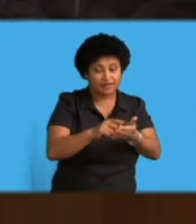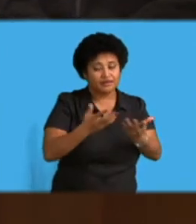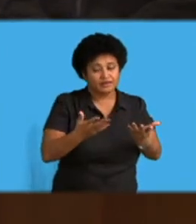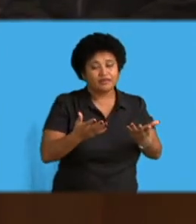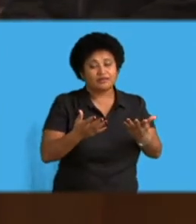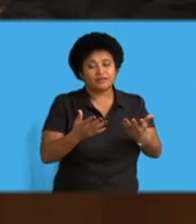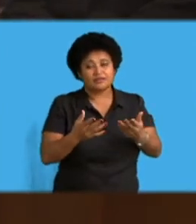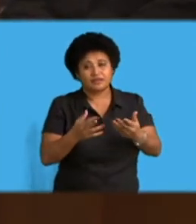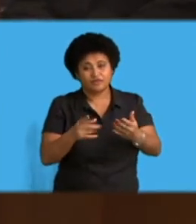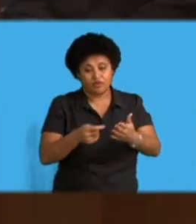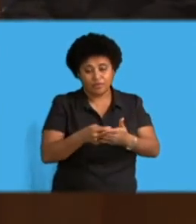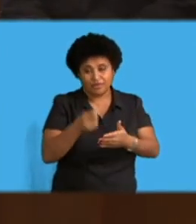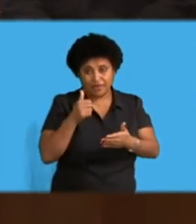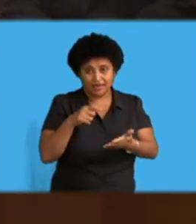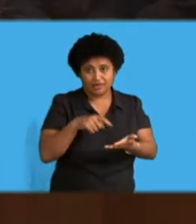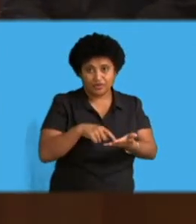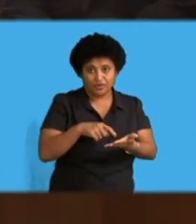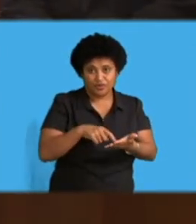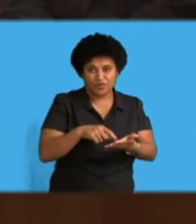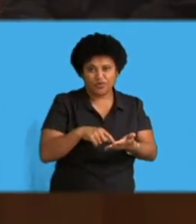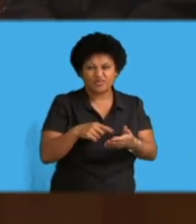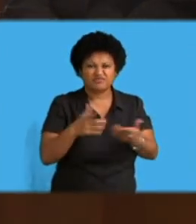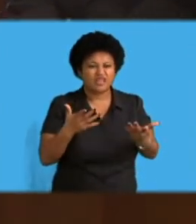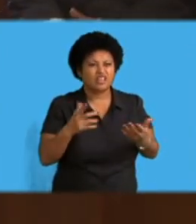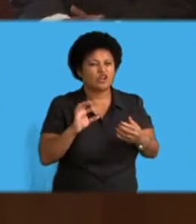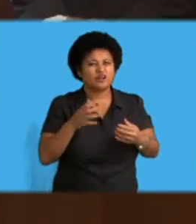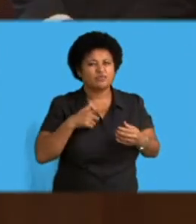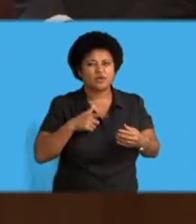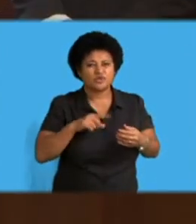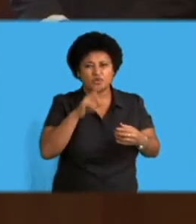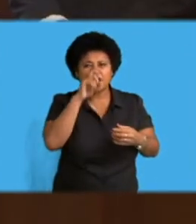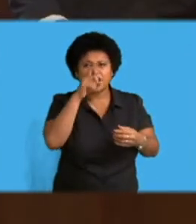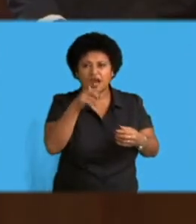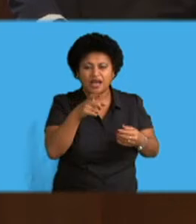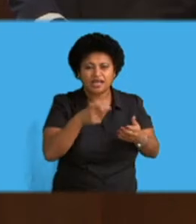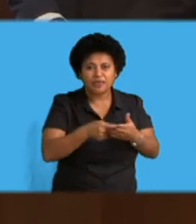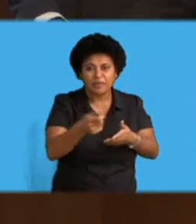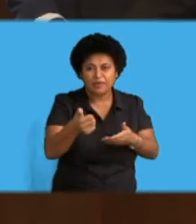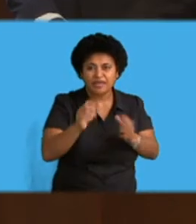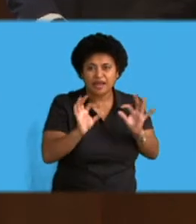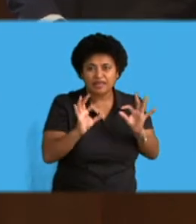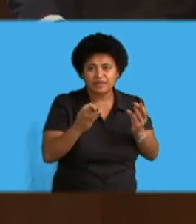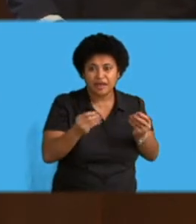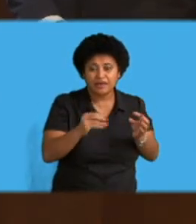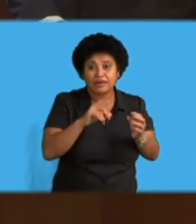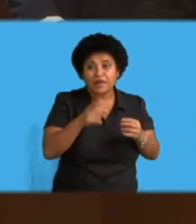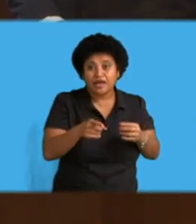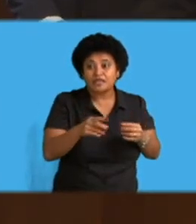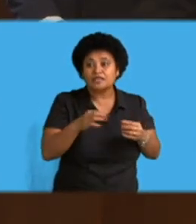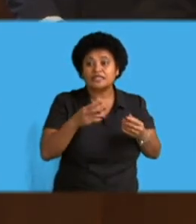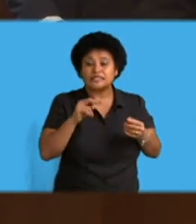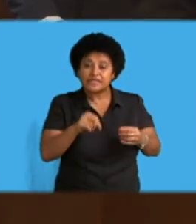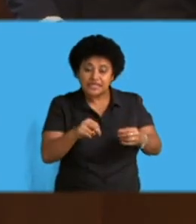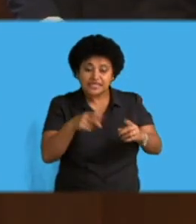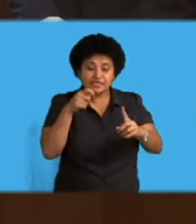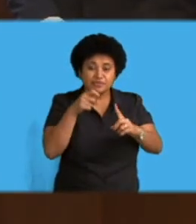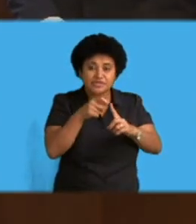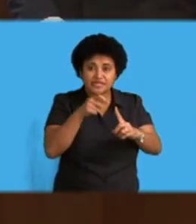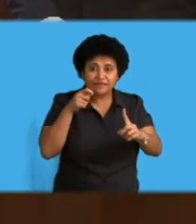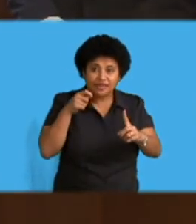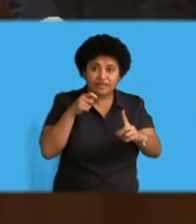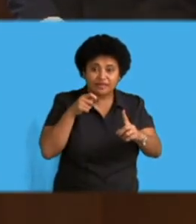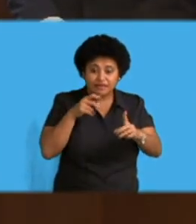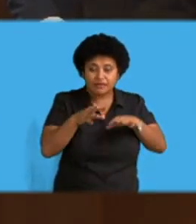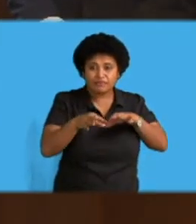payments because of the inability to pay, but, for example, we should include a specific provision so countries that do get